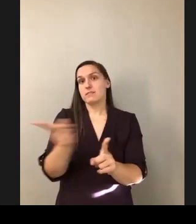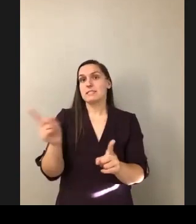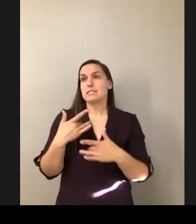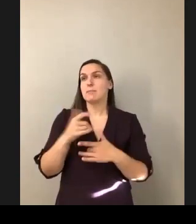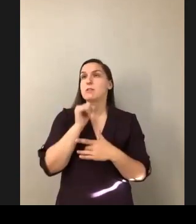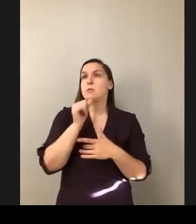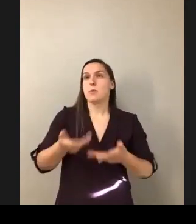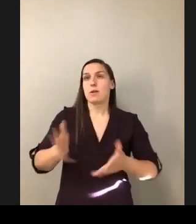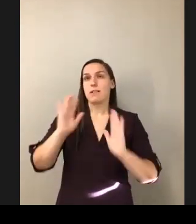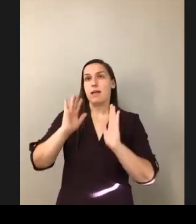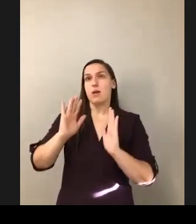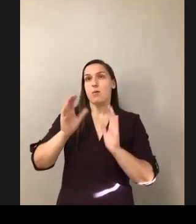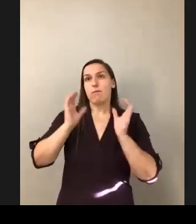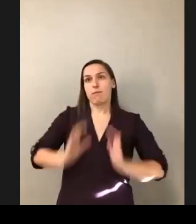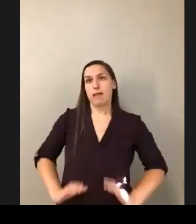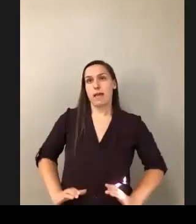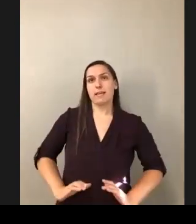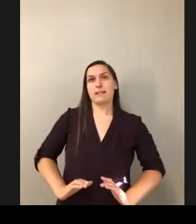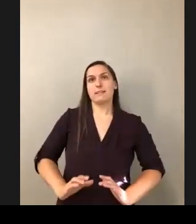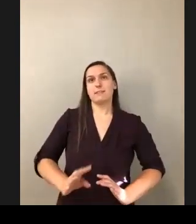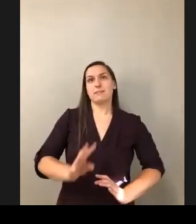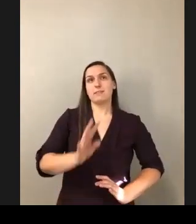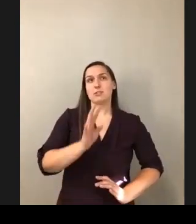to speak with